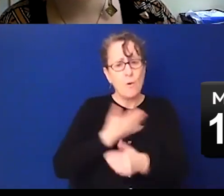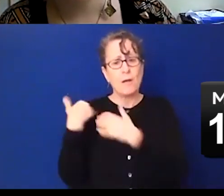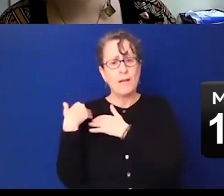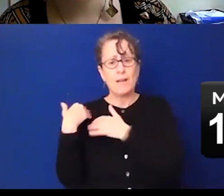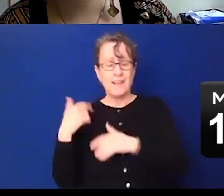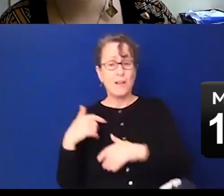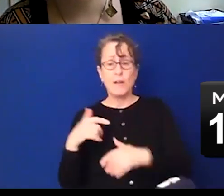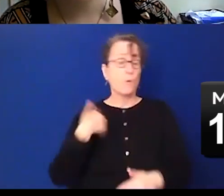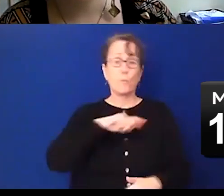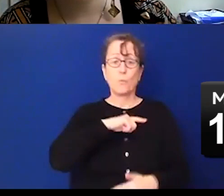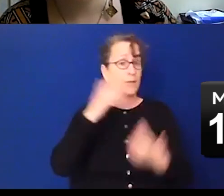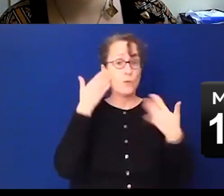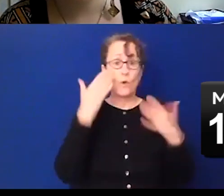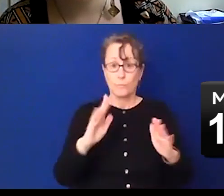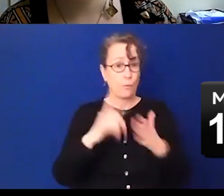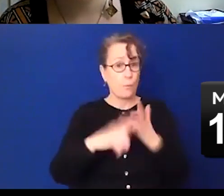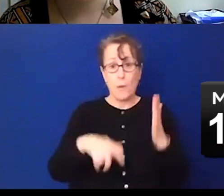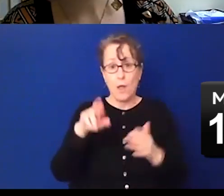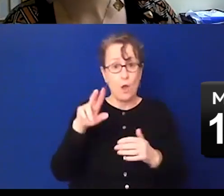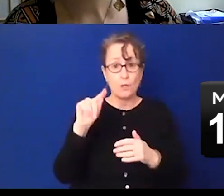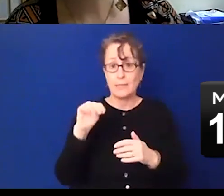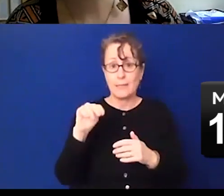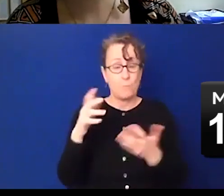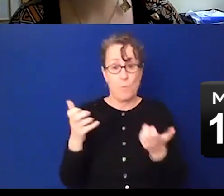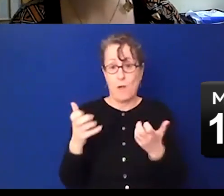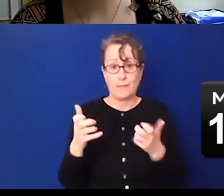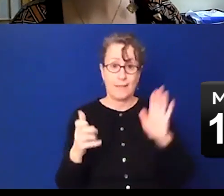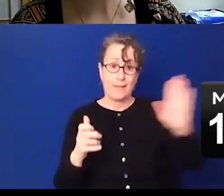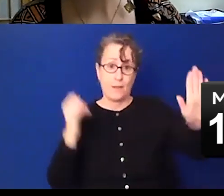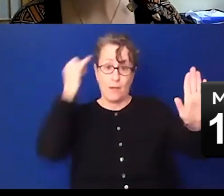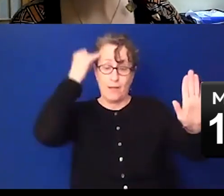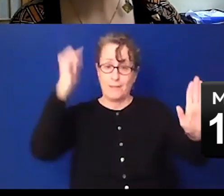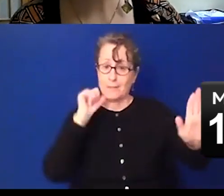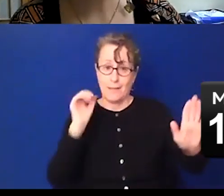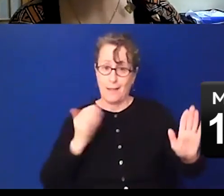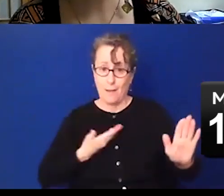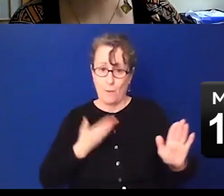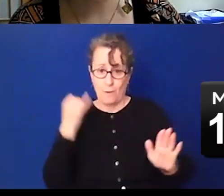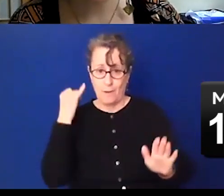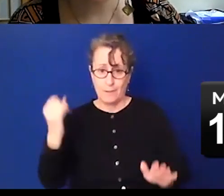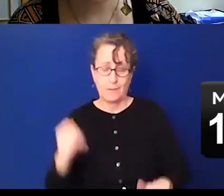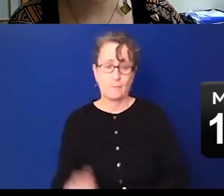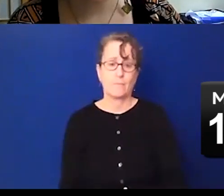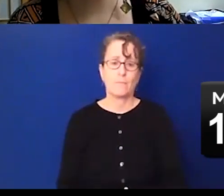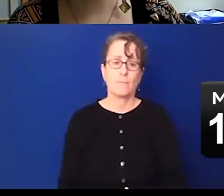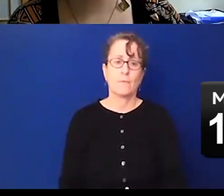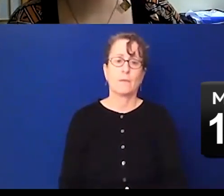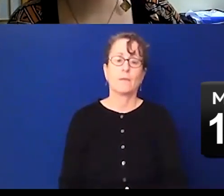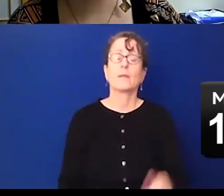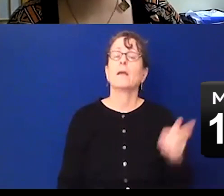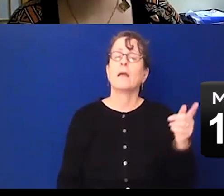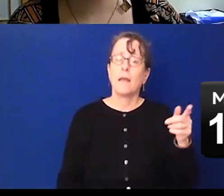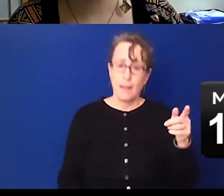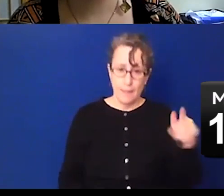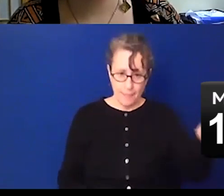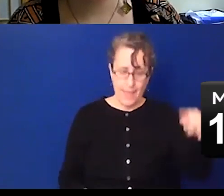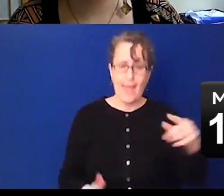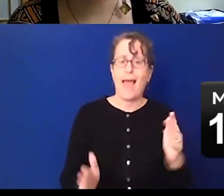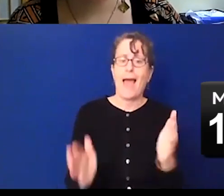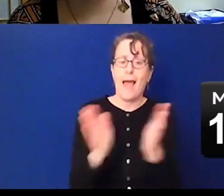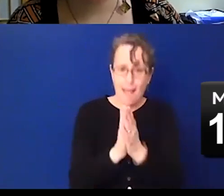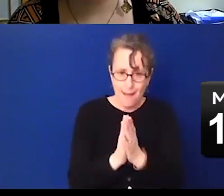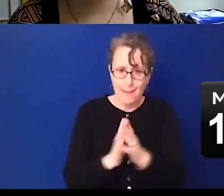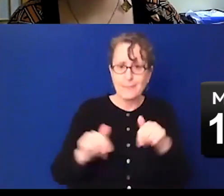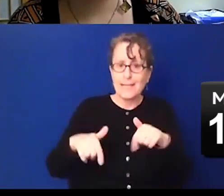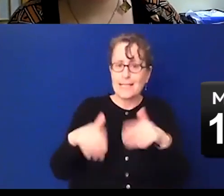because this wasn't our idea. They wanted us to enact a workable system, and Peter has identified a